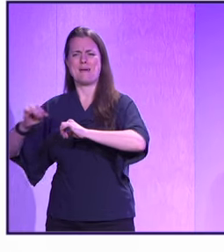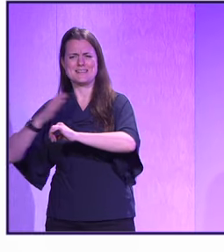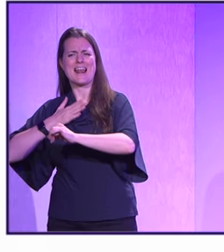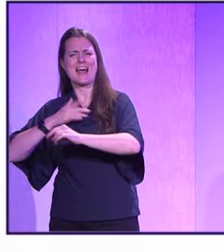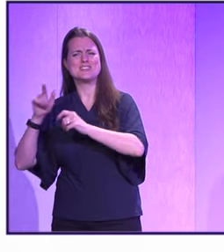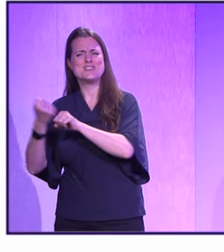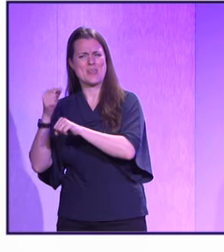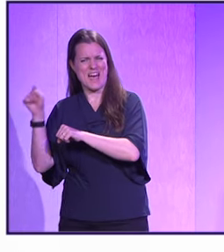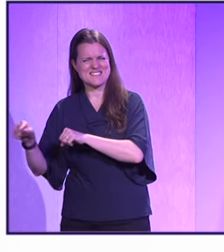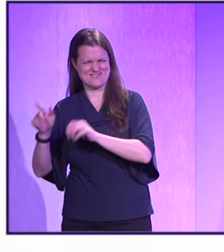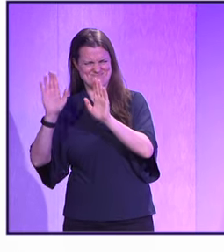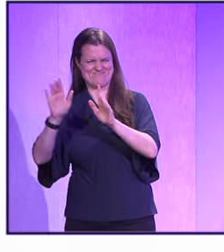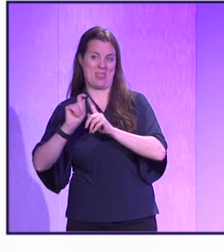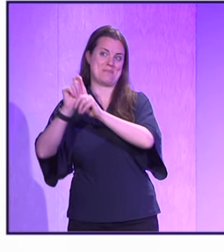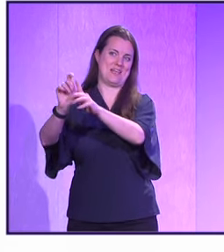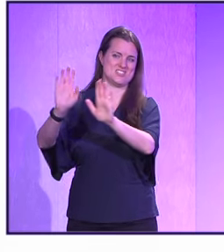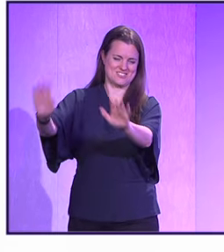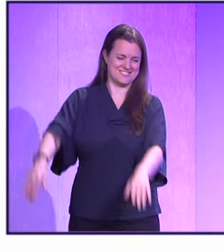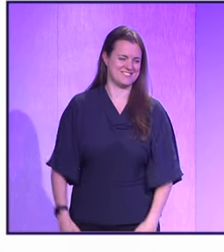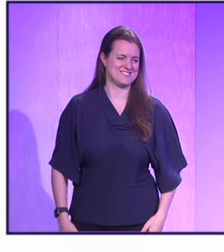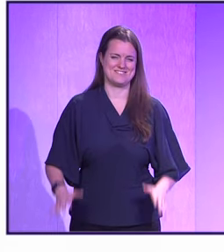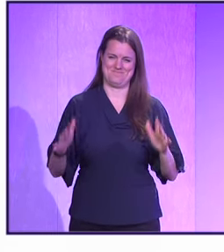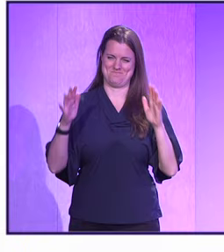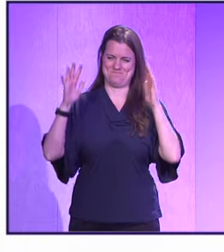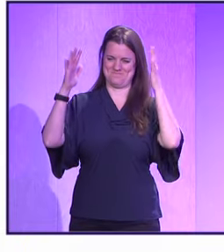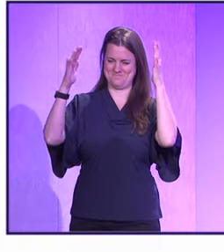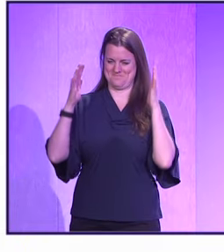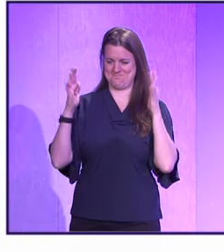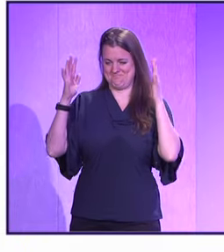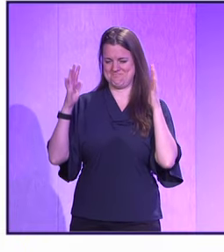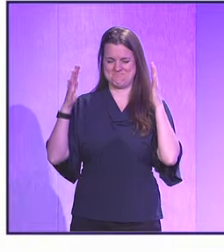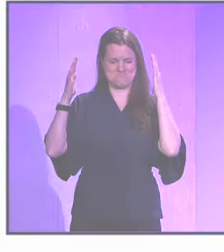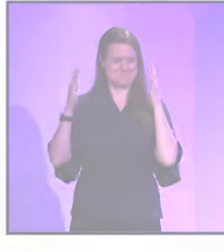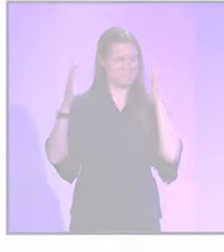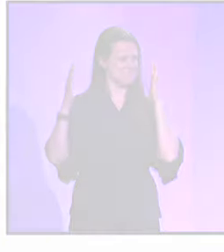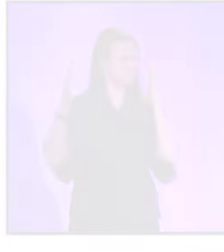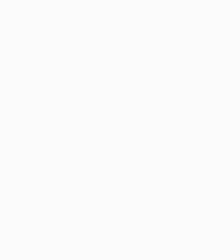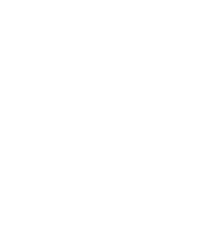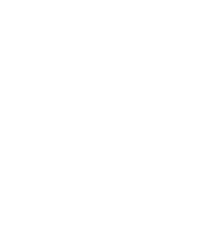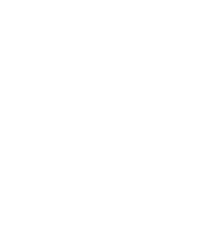Let's continue the conversation in open space. I'd love to do that. I overran.